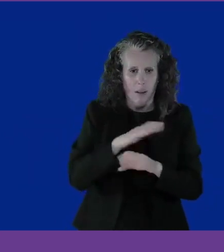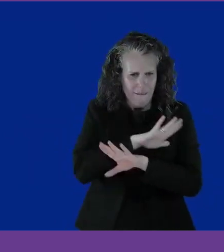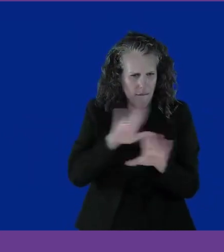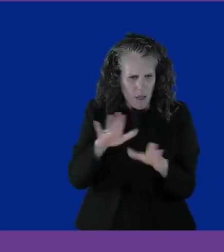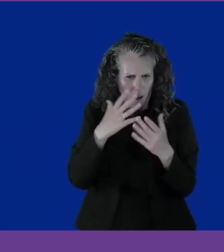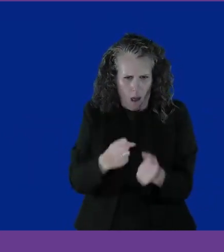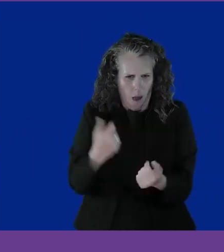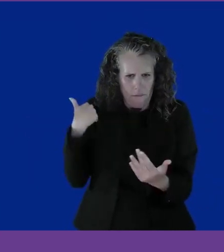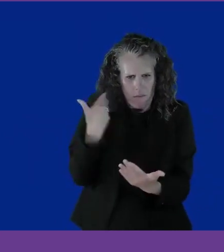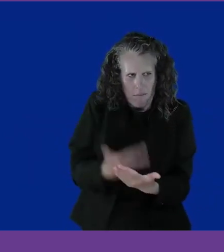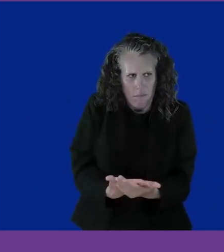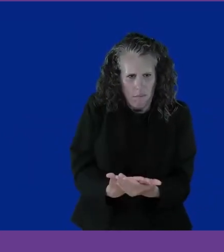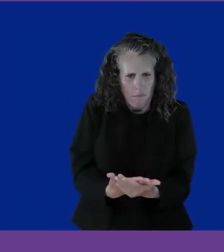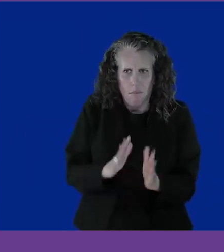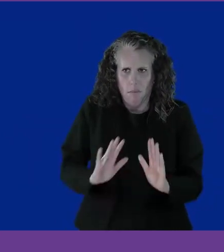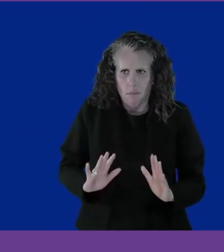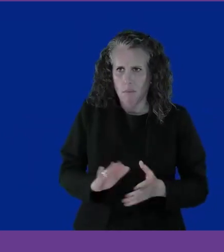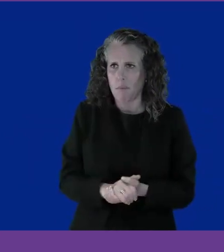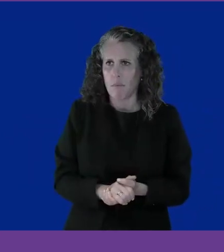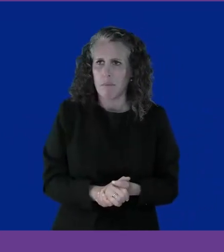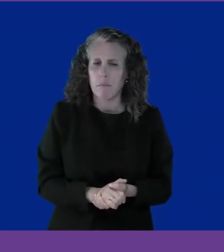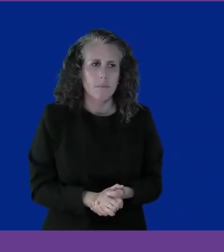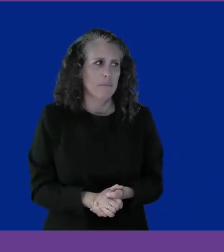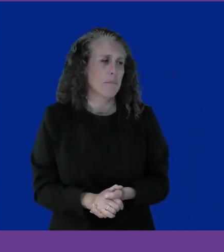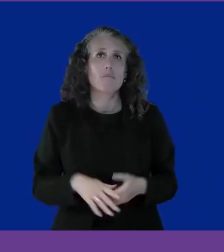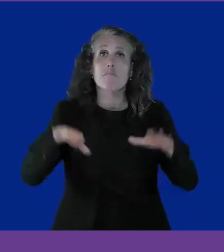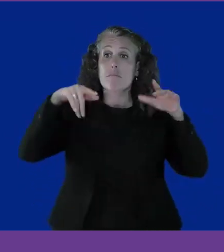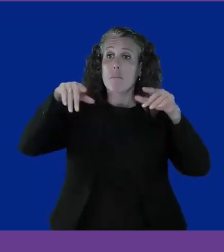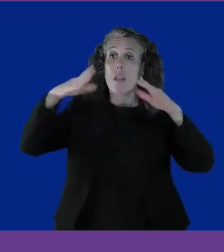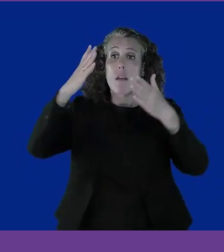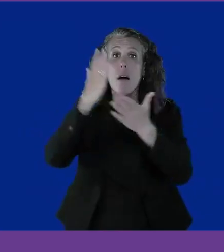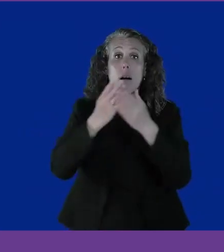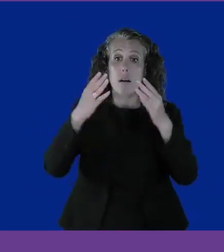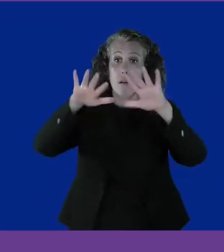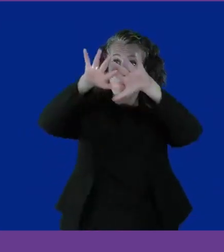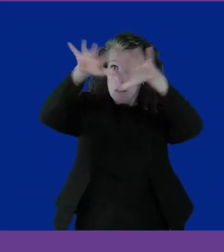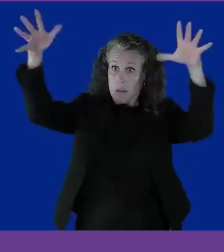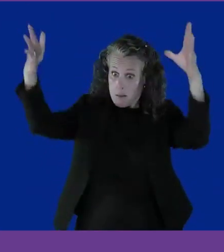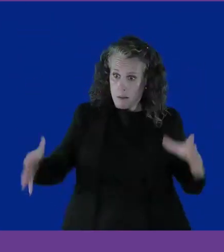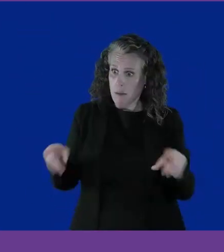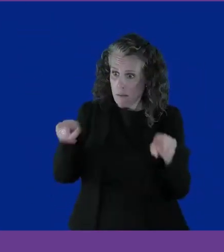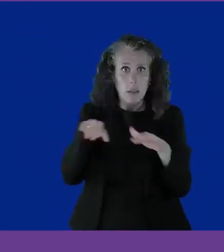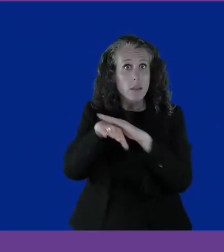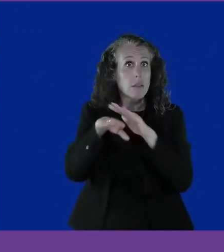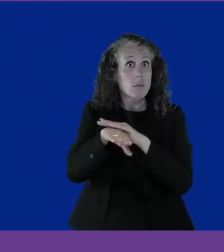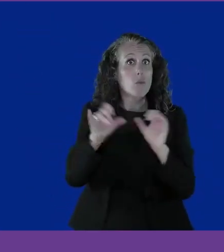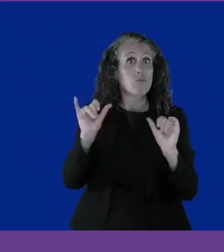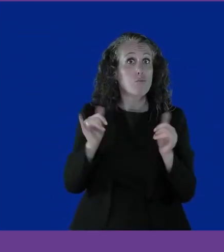time. Our hardware is accessibility or accessible,